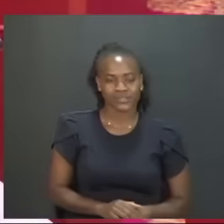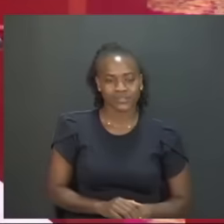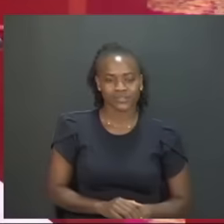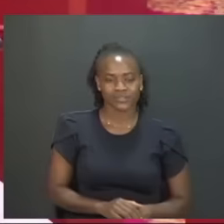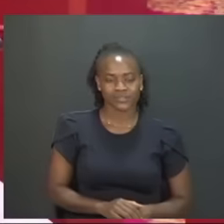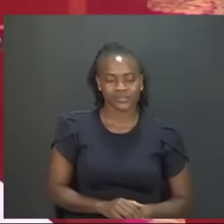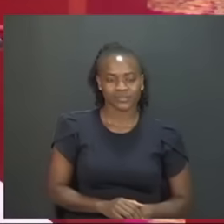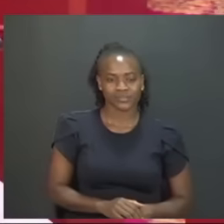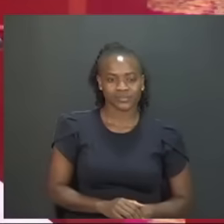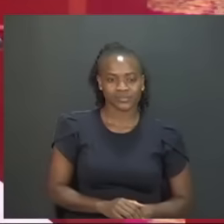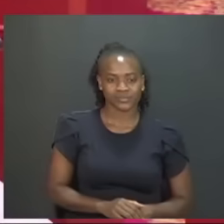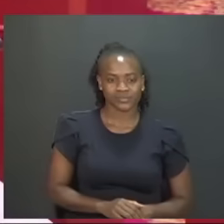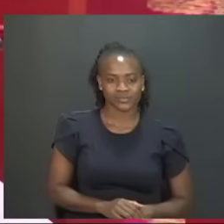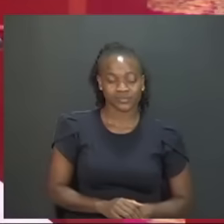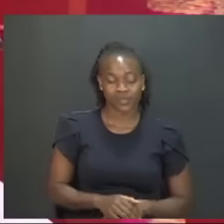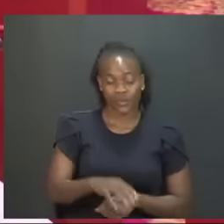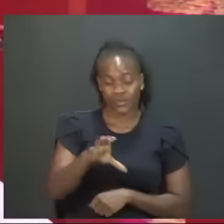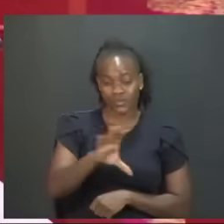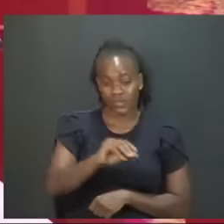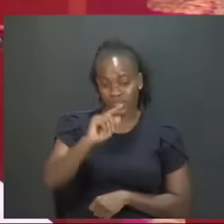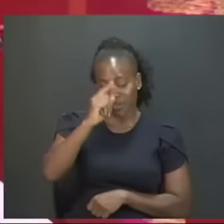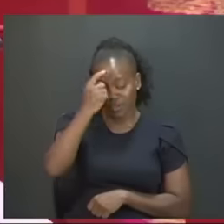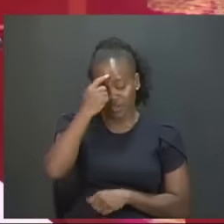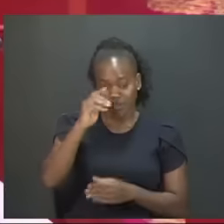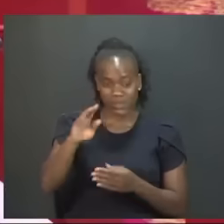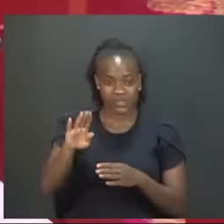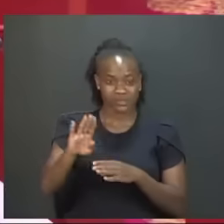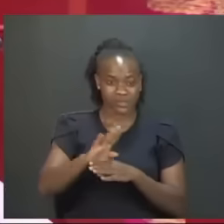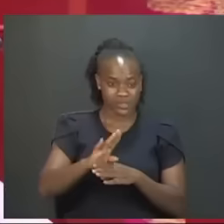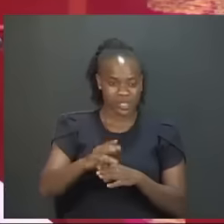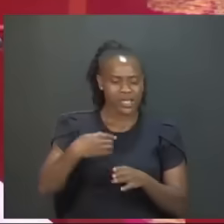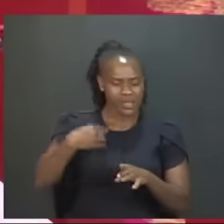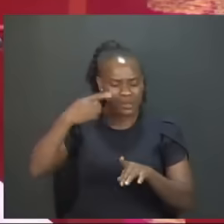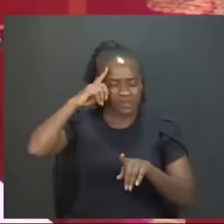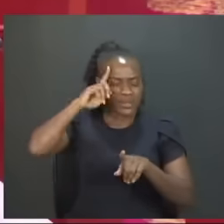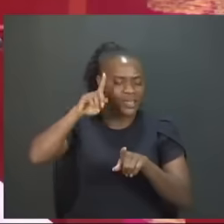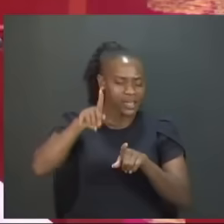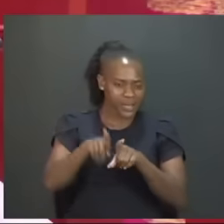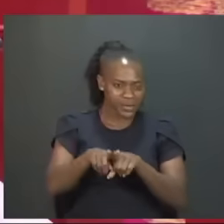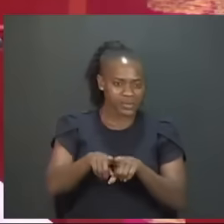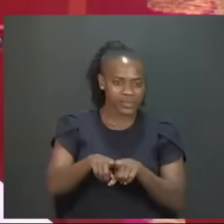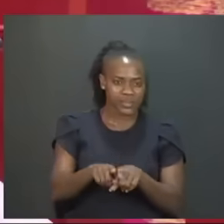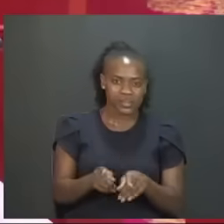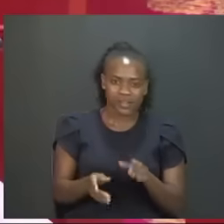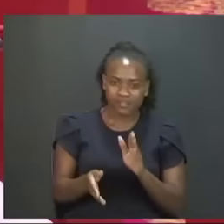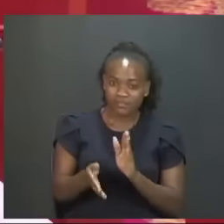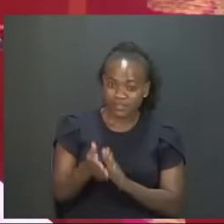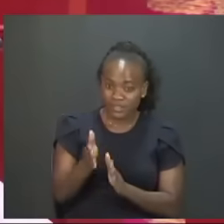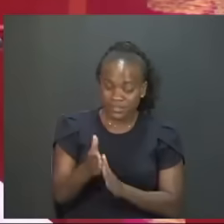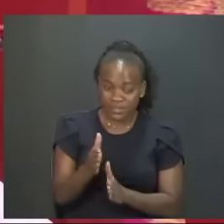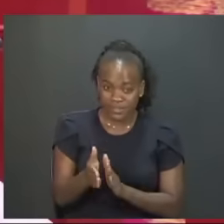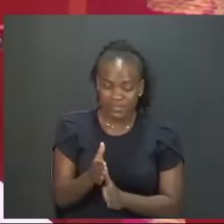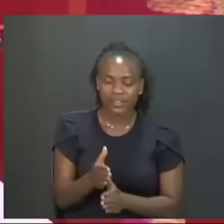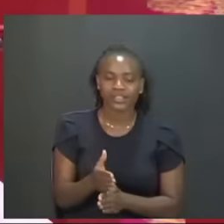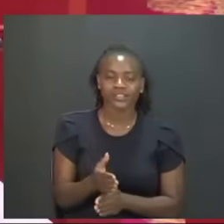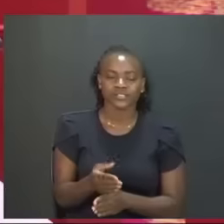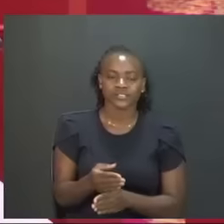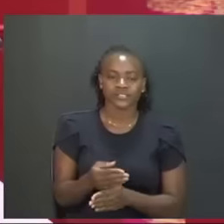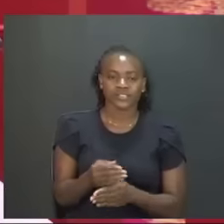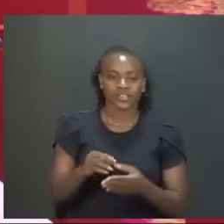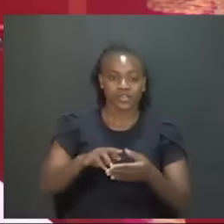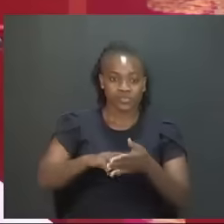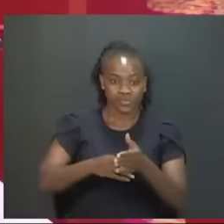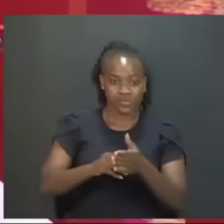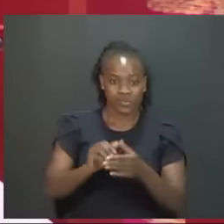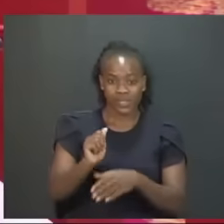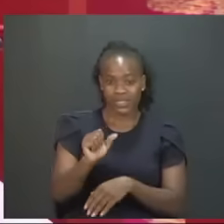constituents' business and government business. So I do agree with you that we need to urgently fix the air conditioners,